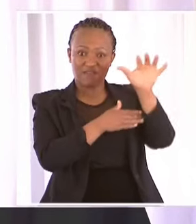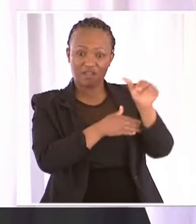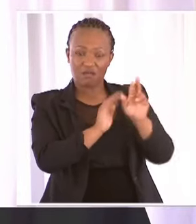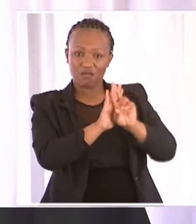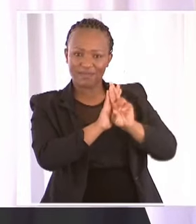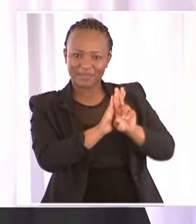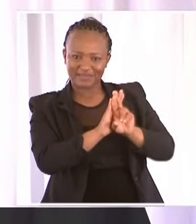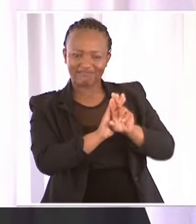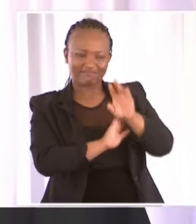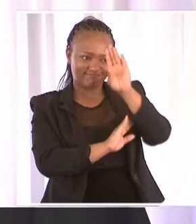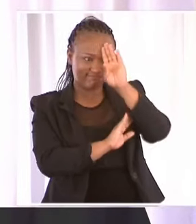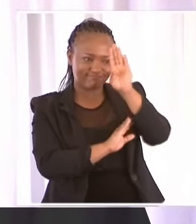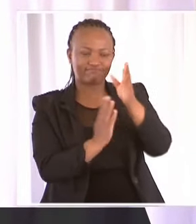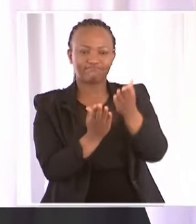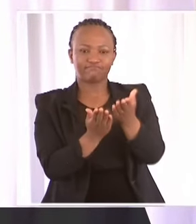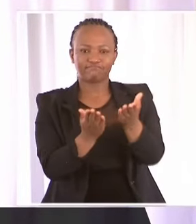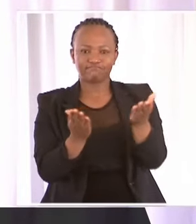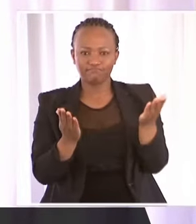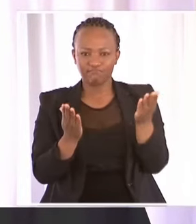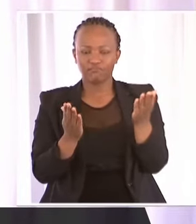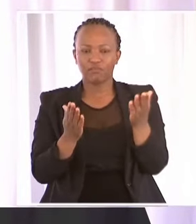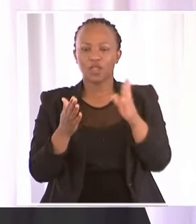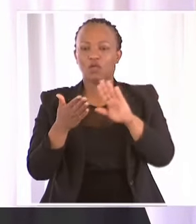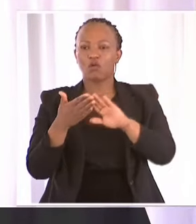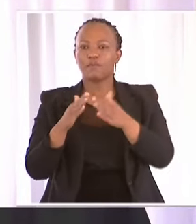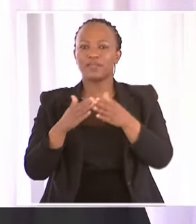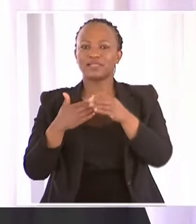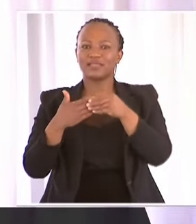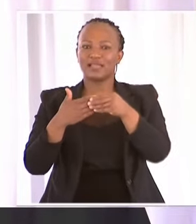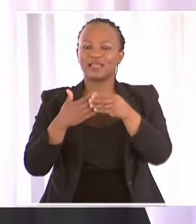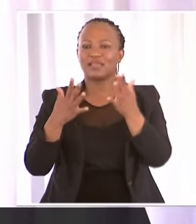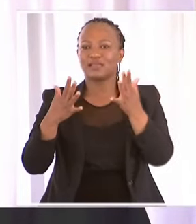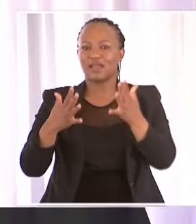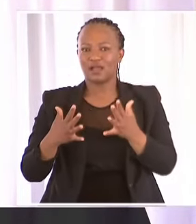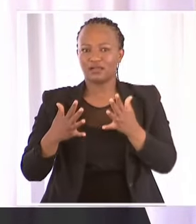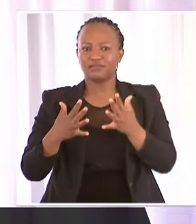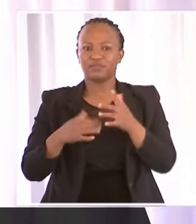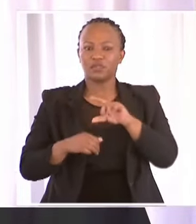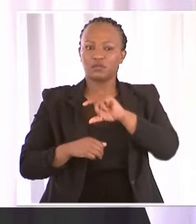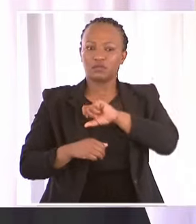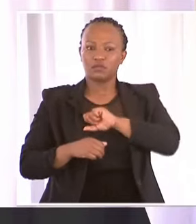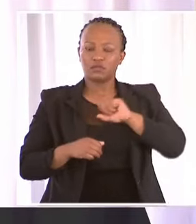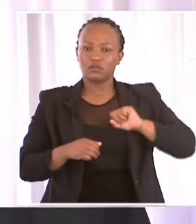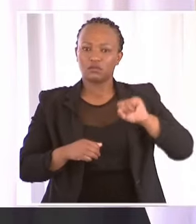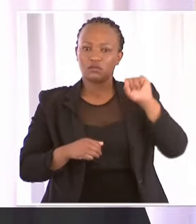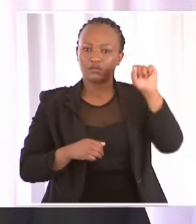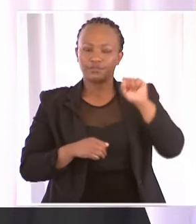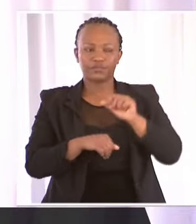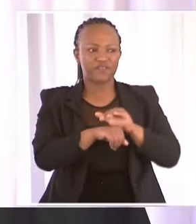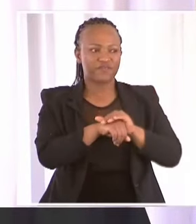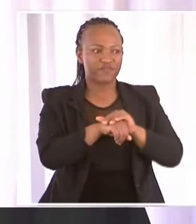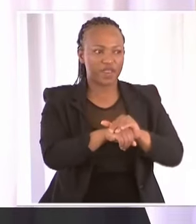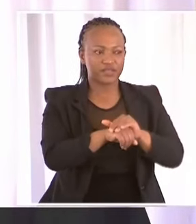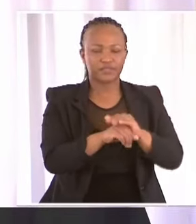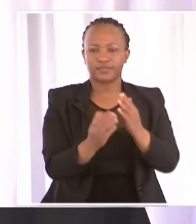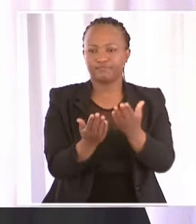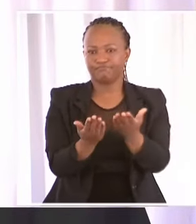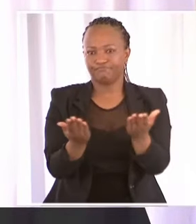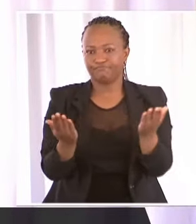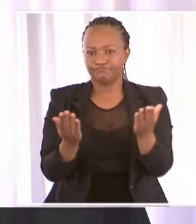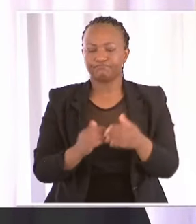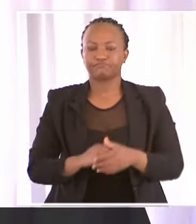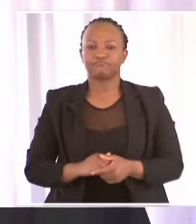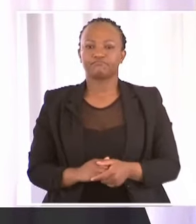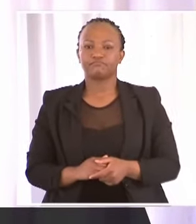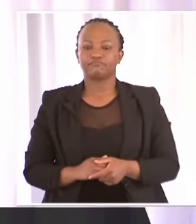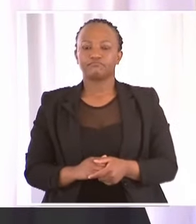Africa. Community leaders present here and comrades and friends. As Comrade Ronnie